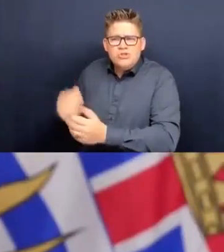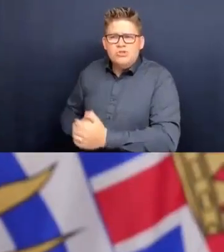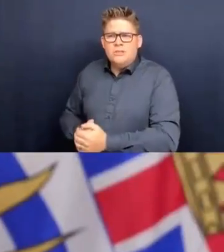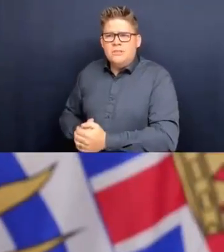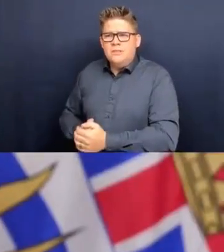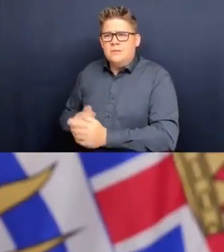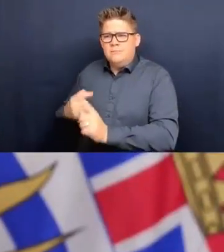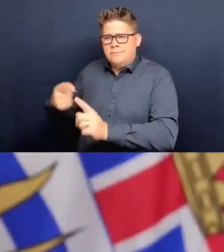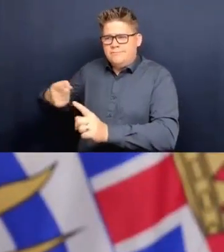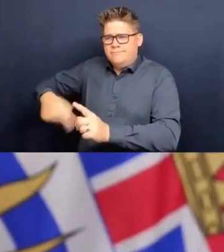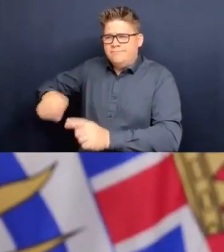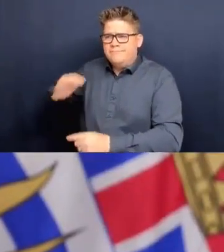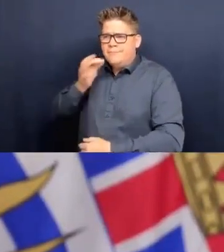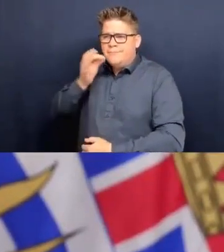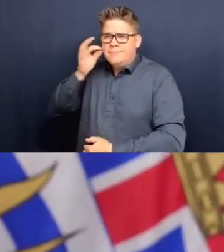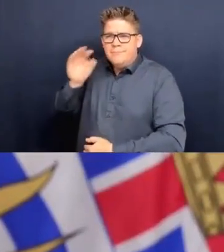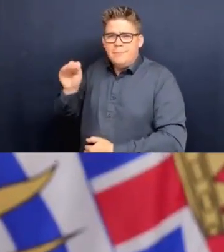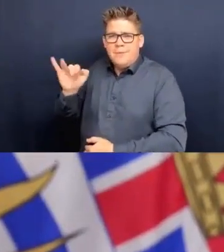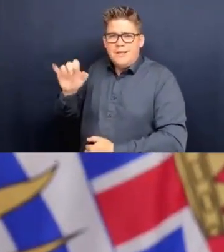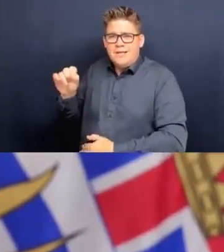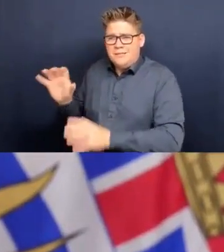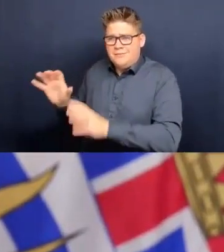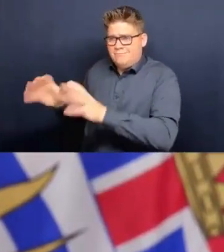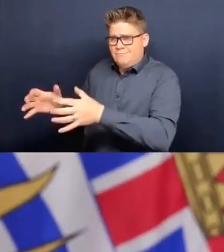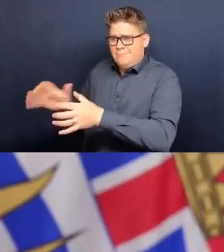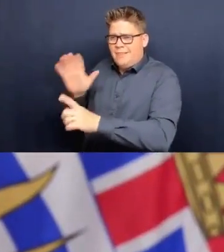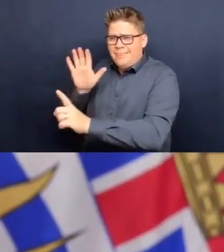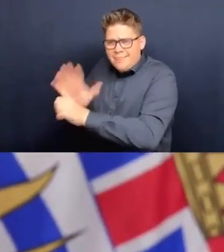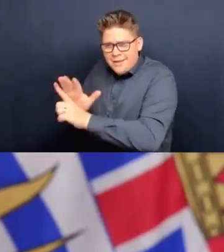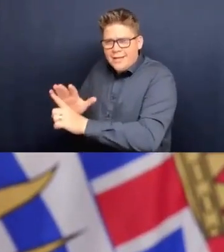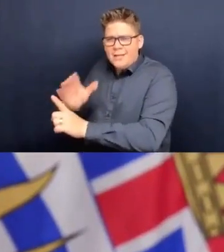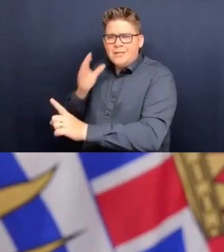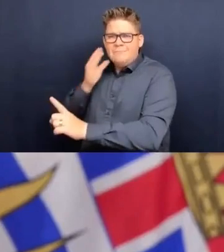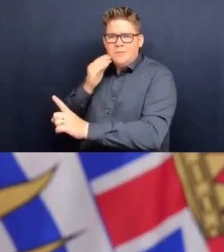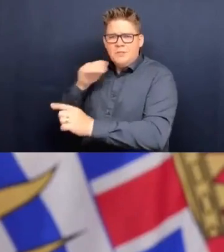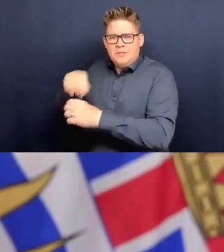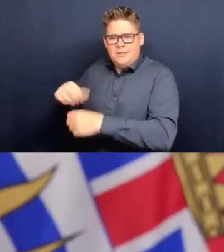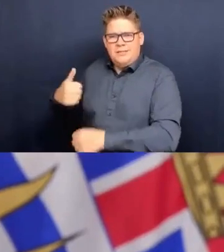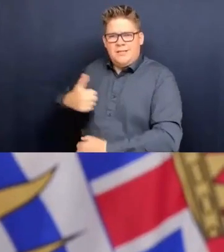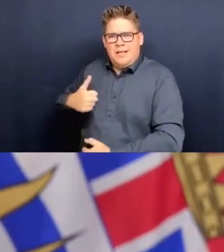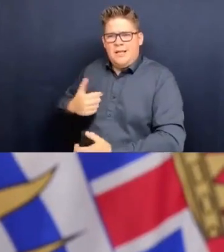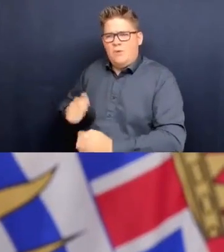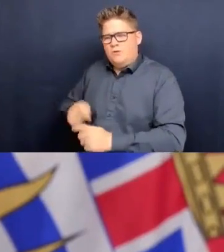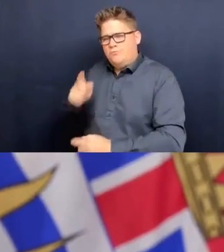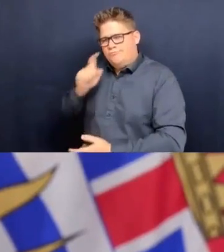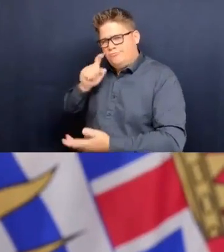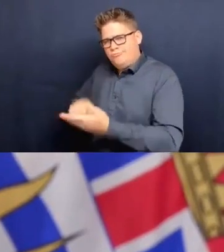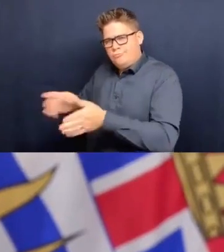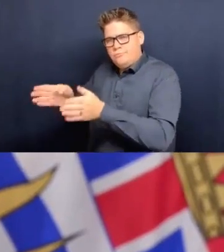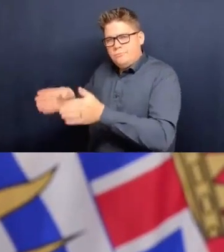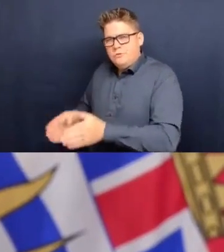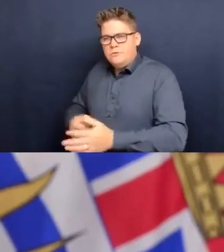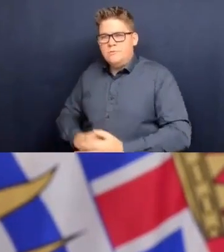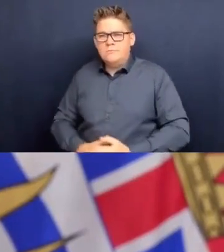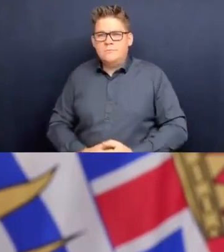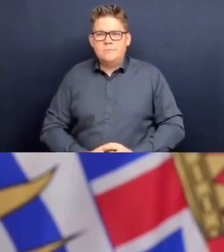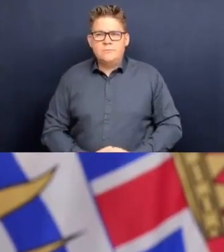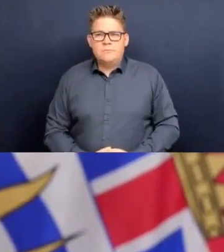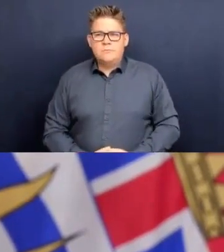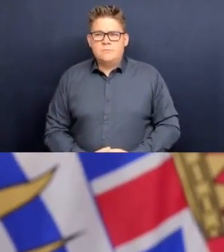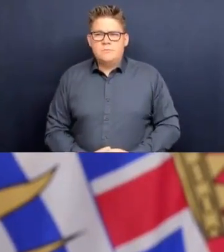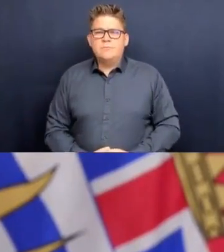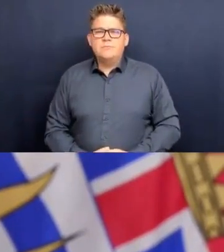In September, we talked about what we might expect as we moved into the respiratory illness season here in British Columbia. We're now in